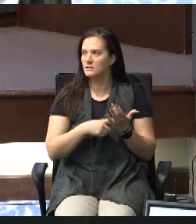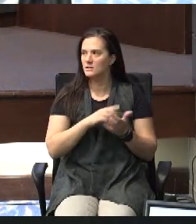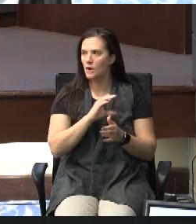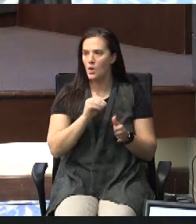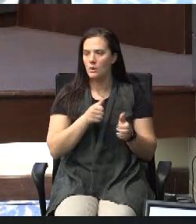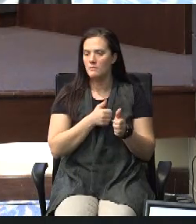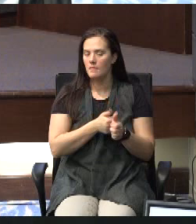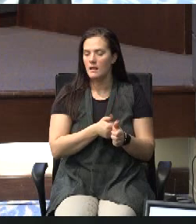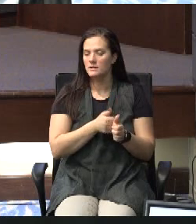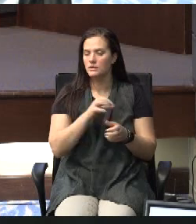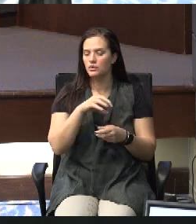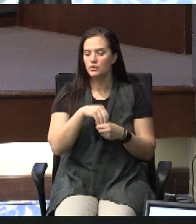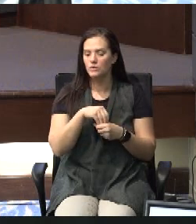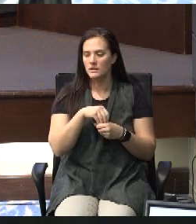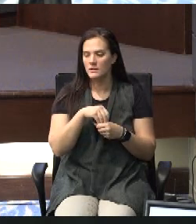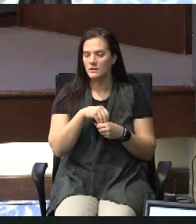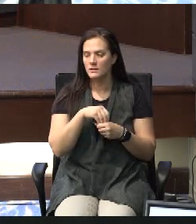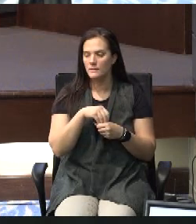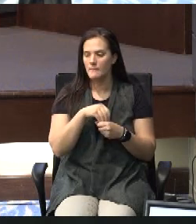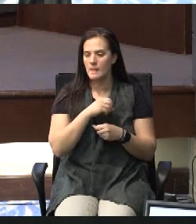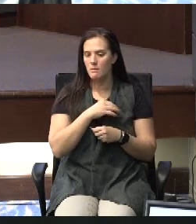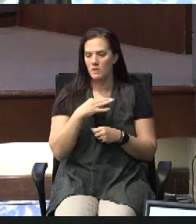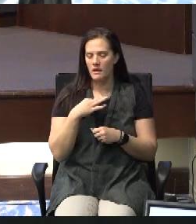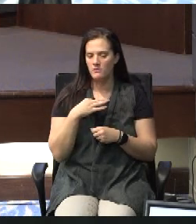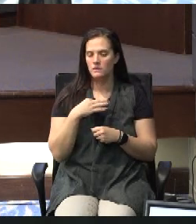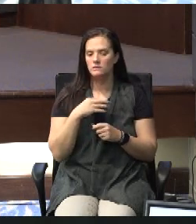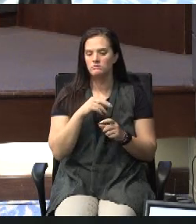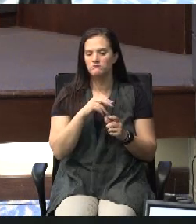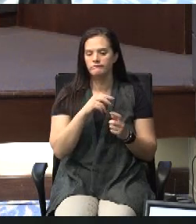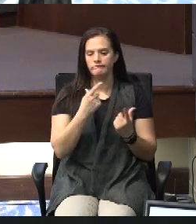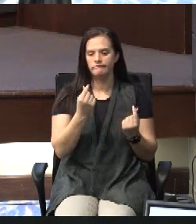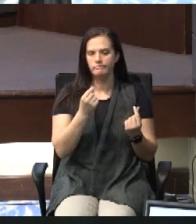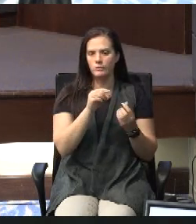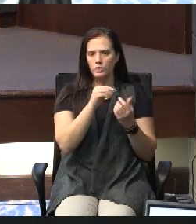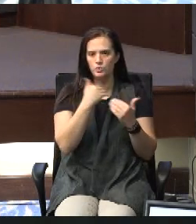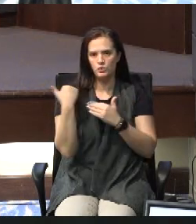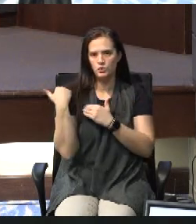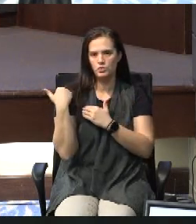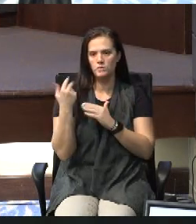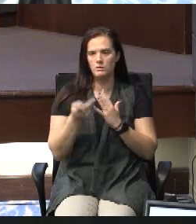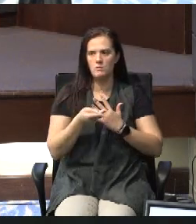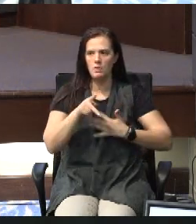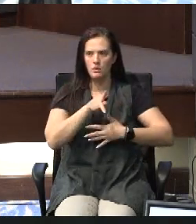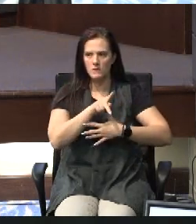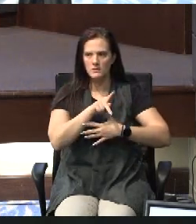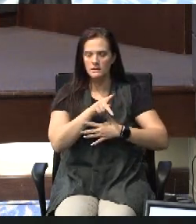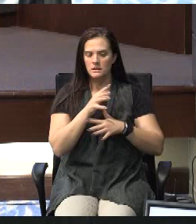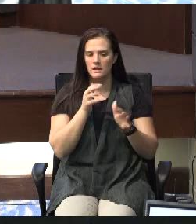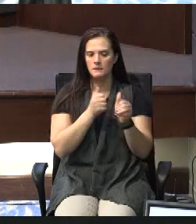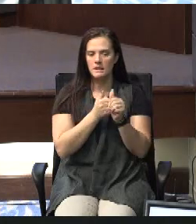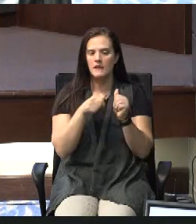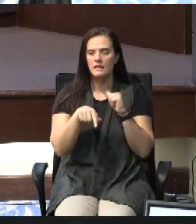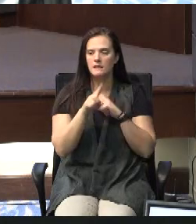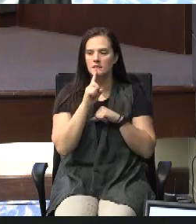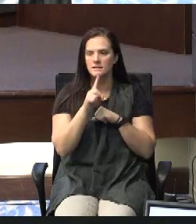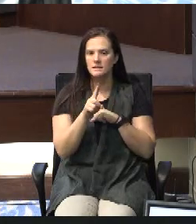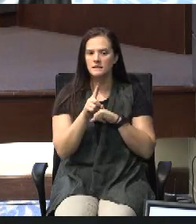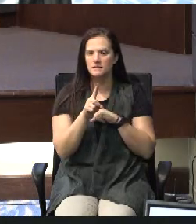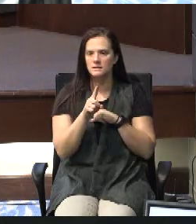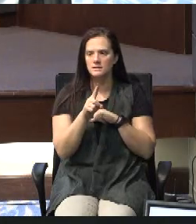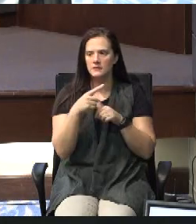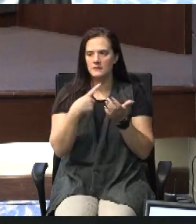compliance, including our personnel, scope of duties, and priorities update. This is